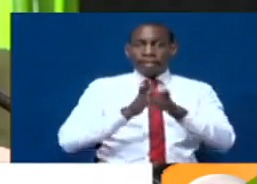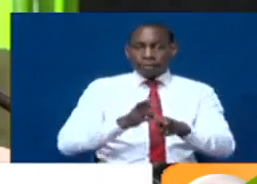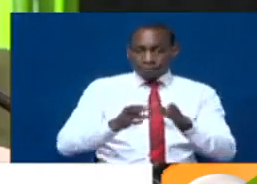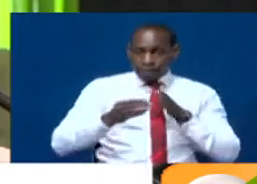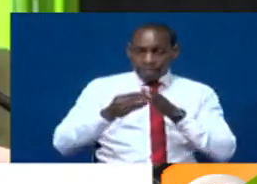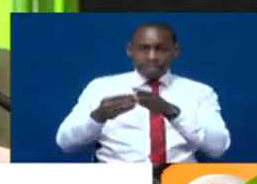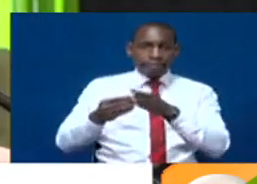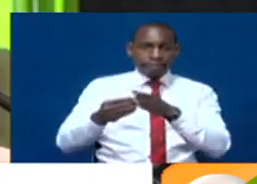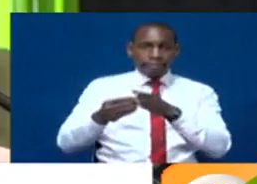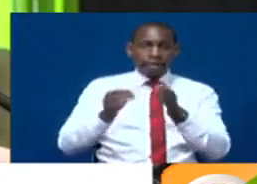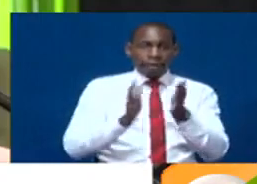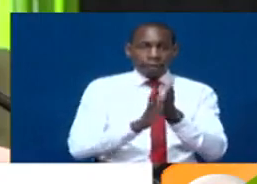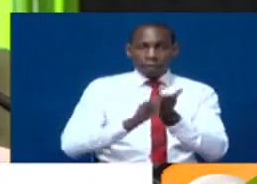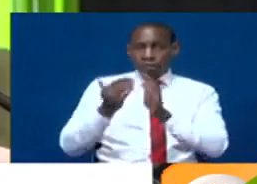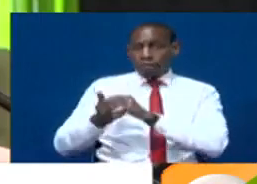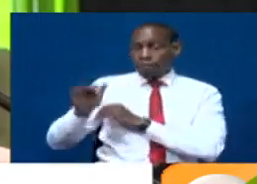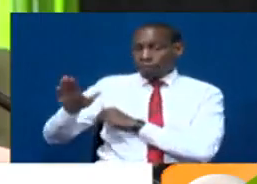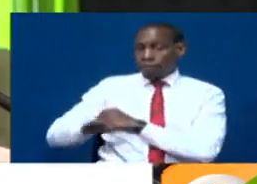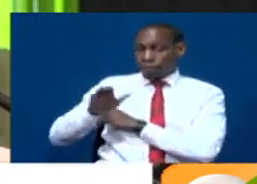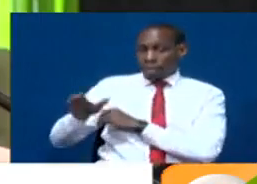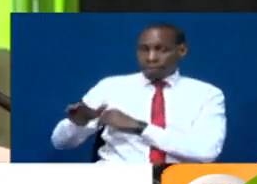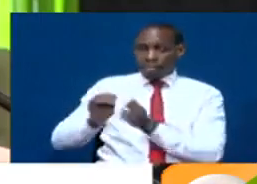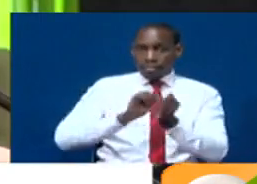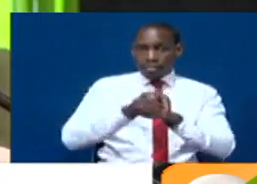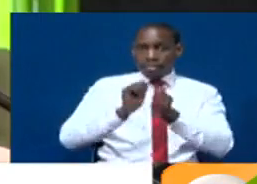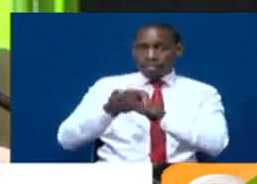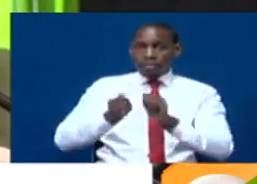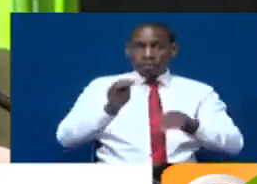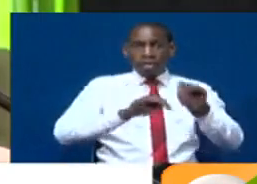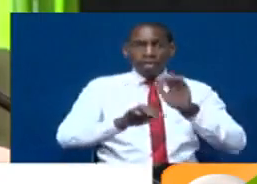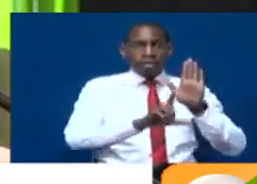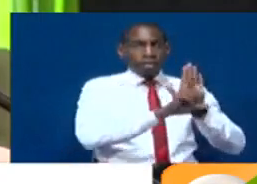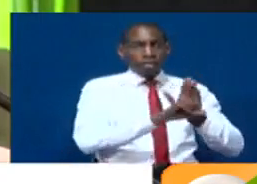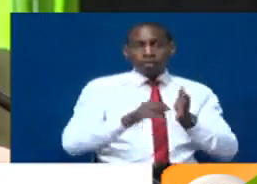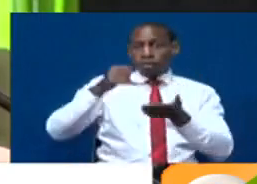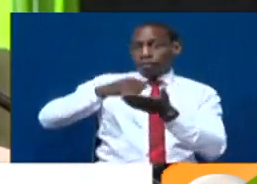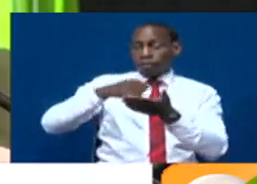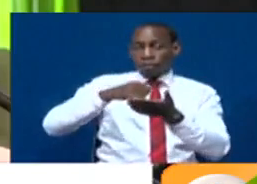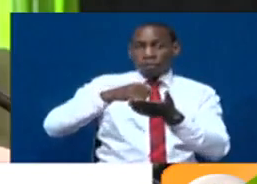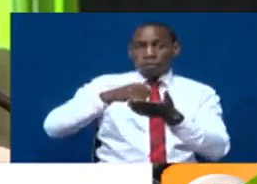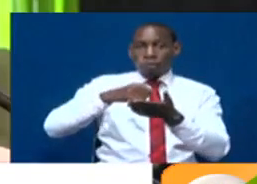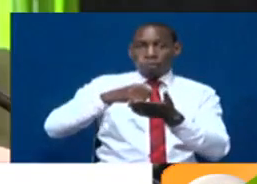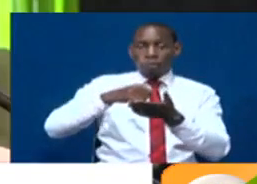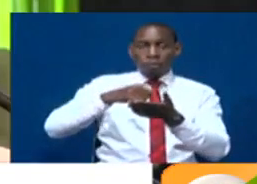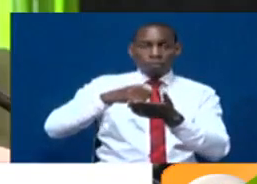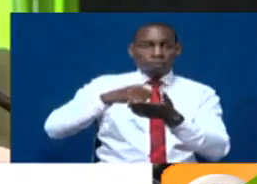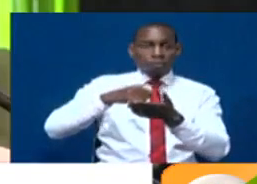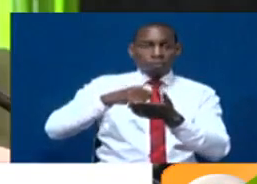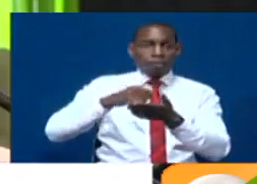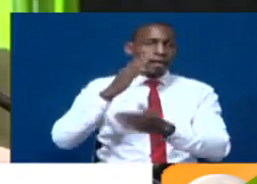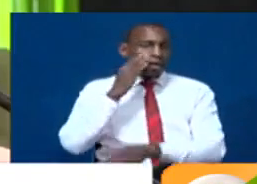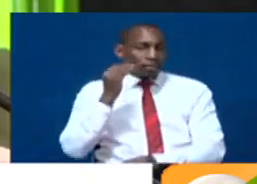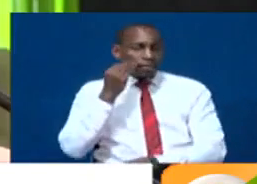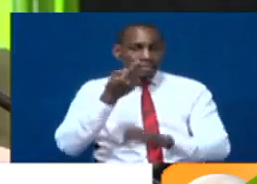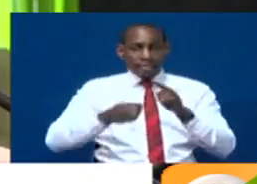we proposed to Parliament as changes in the election law to incorporate our experiences